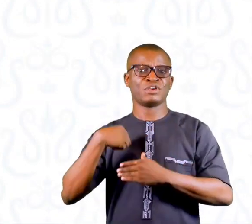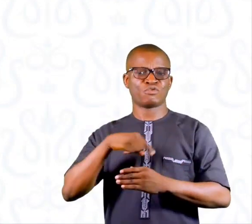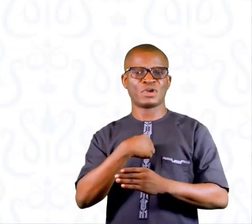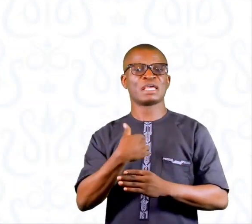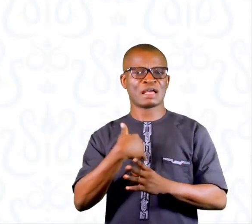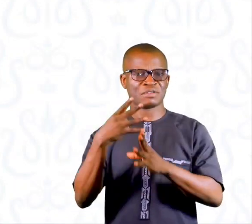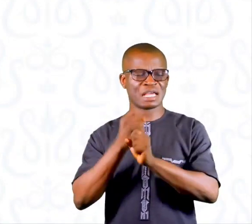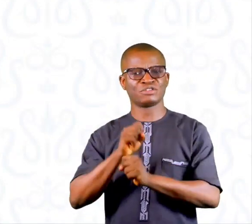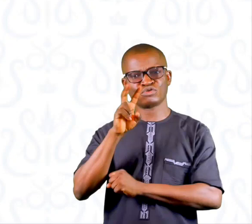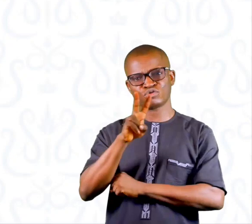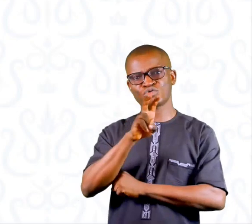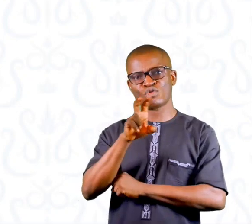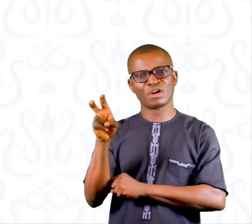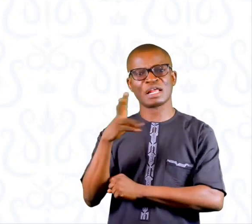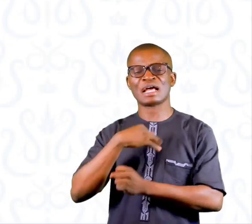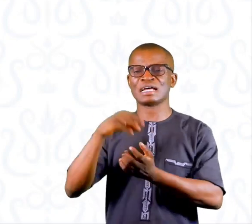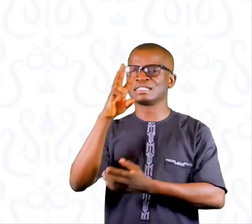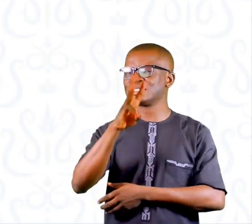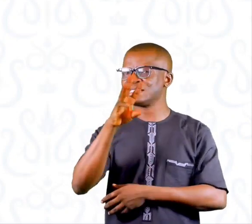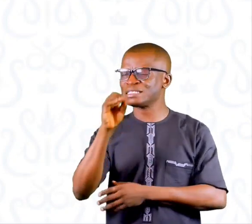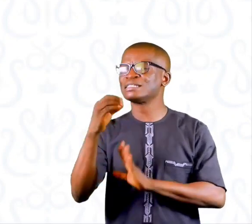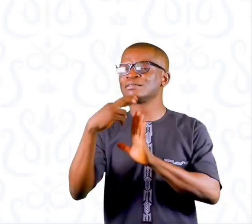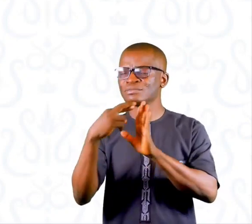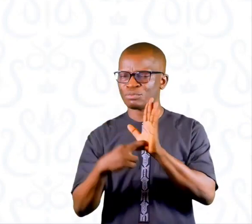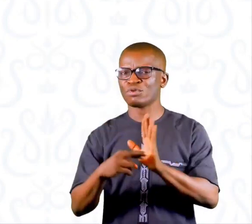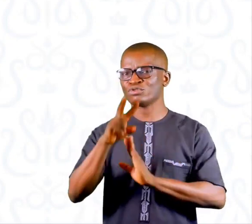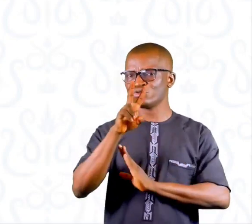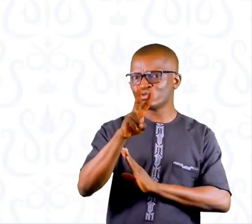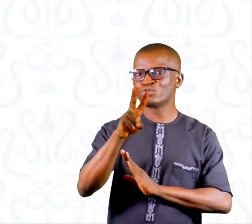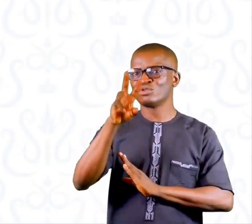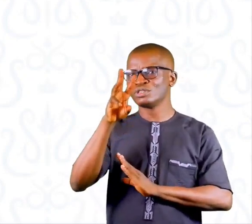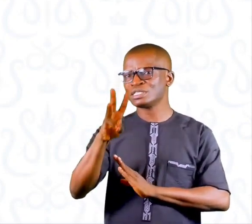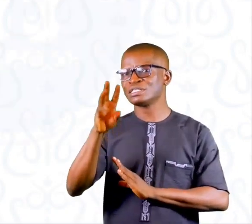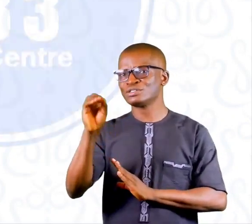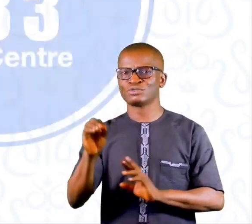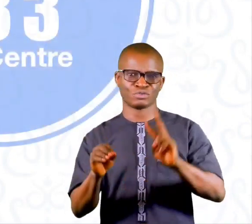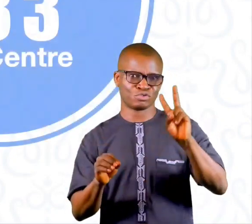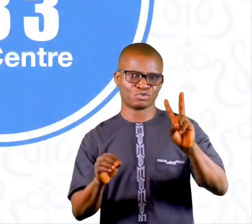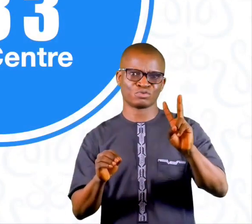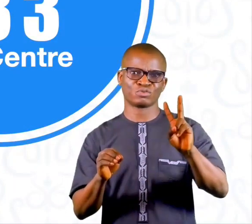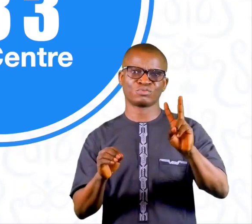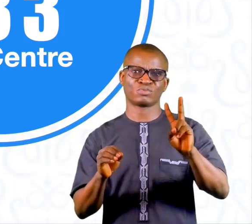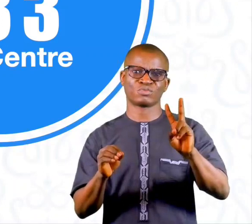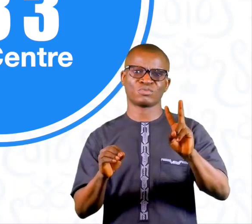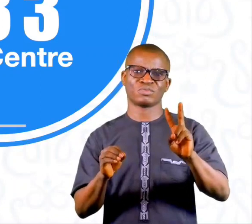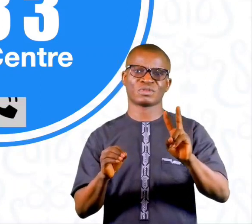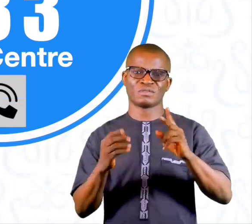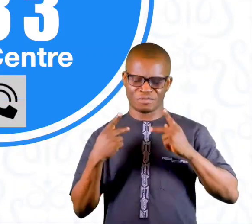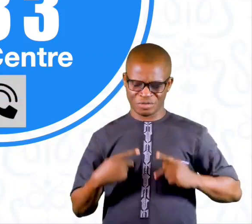received 260 reports through walk-ins and 133